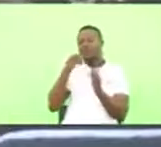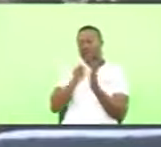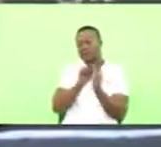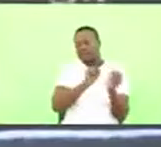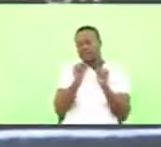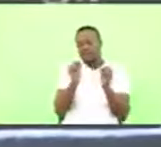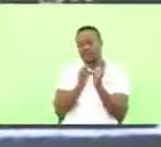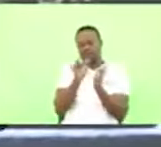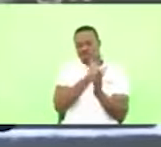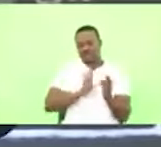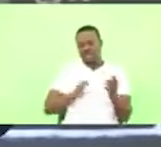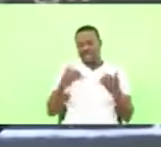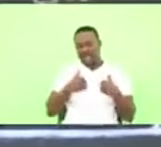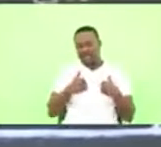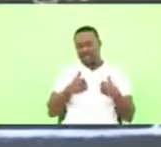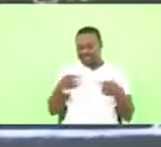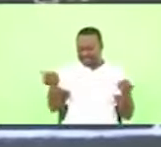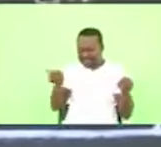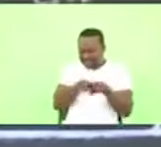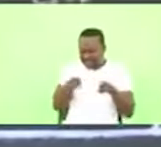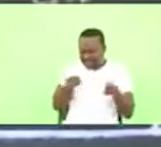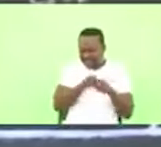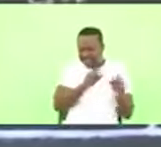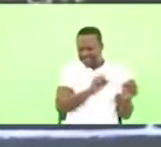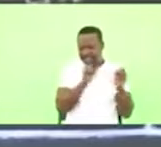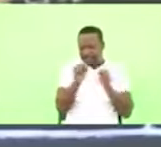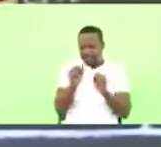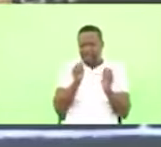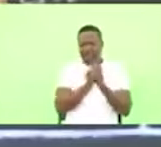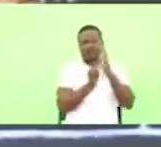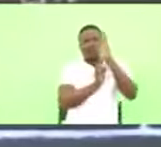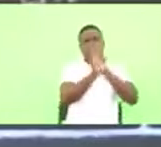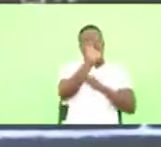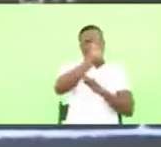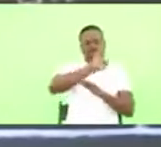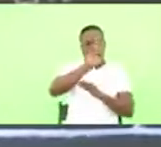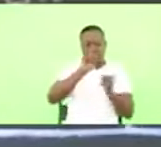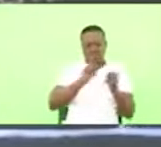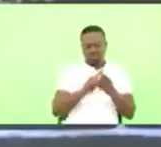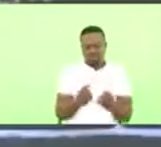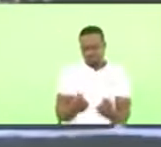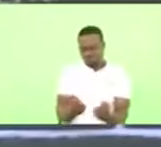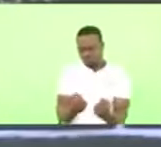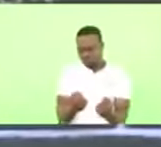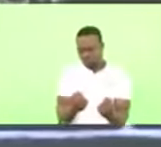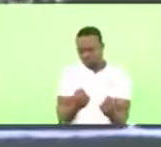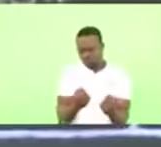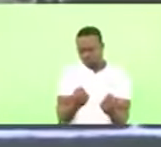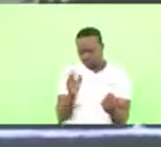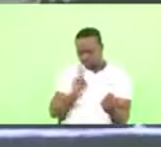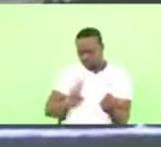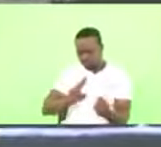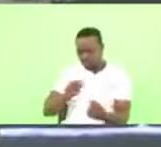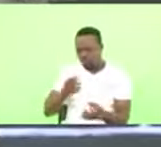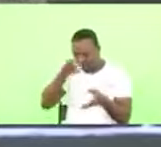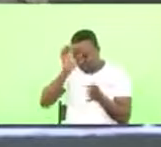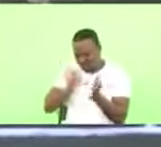today is the same as that which God exerted in raising Christ from the